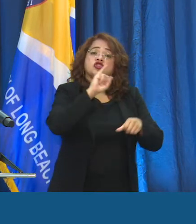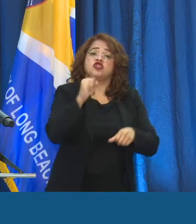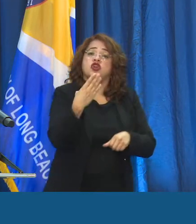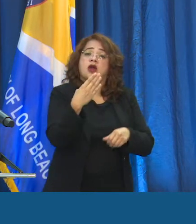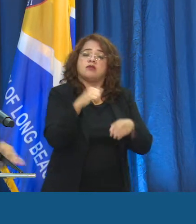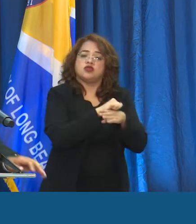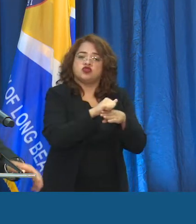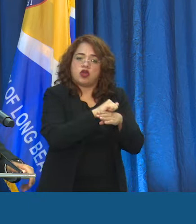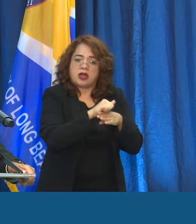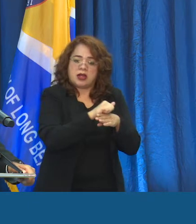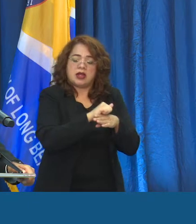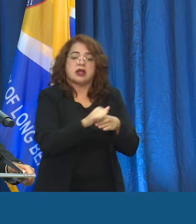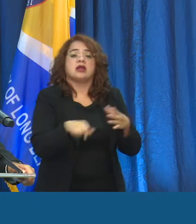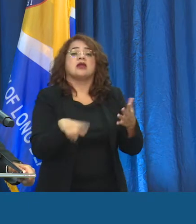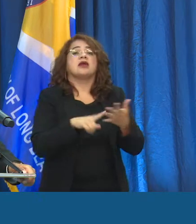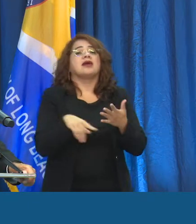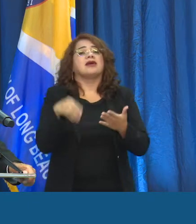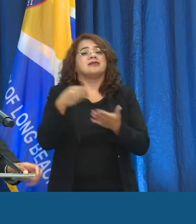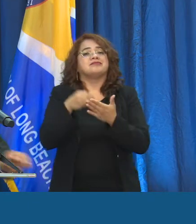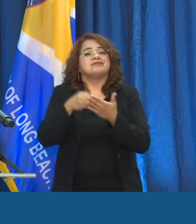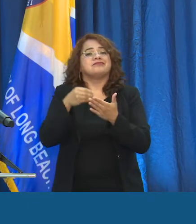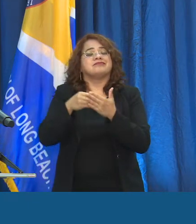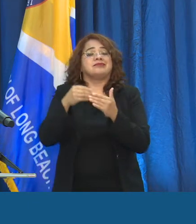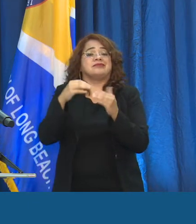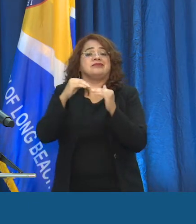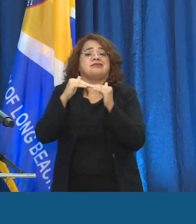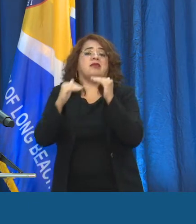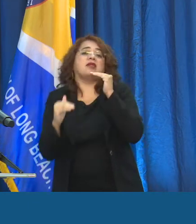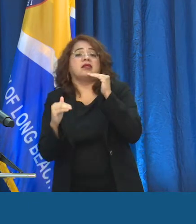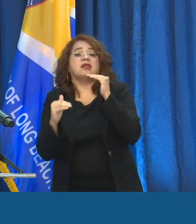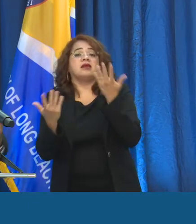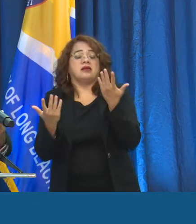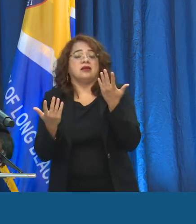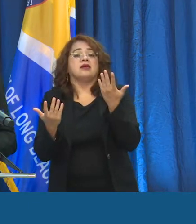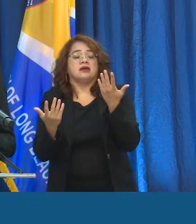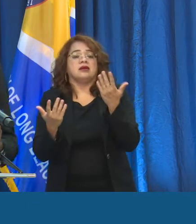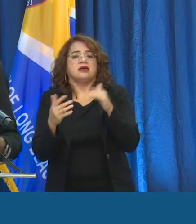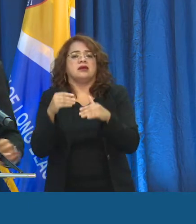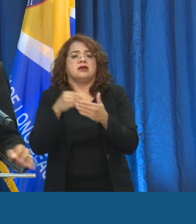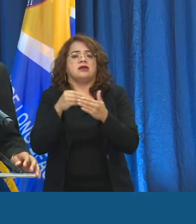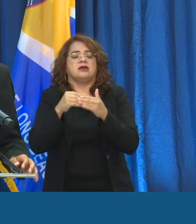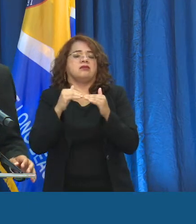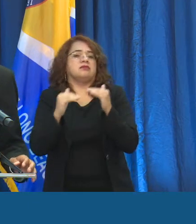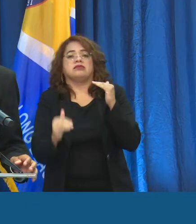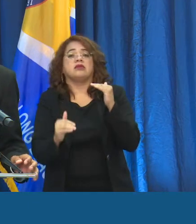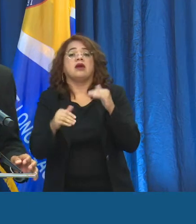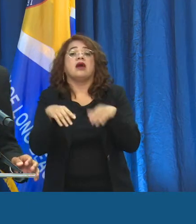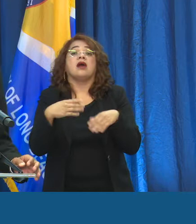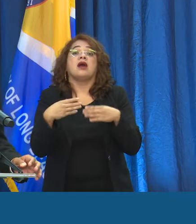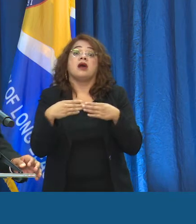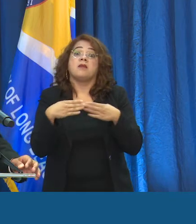new programs to address income inequality around concepts like universal basic income in public banking.